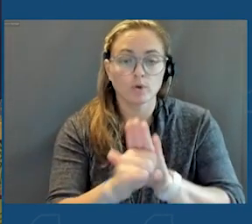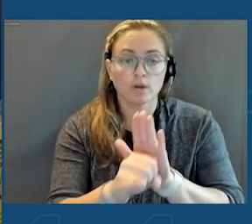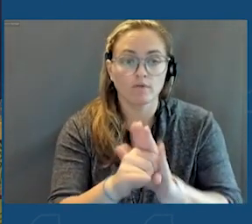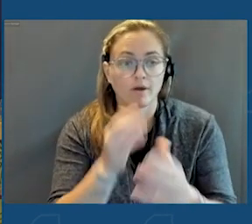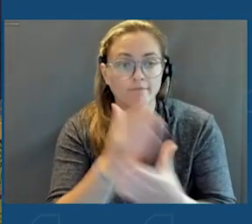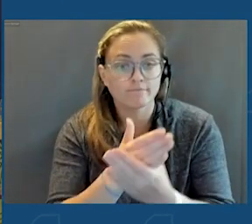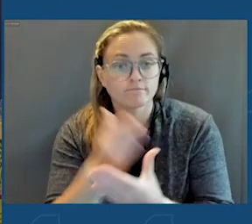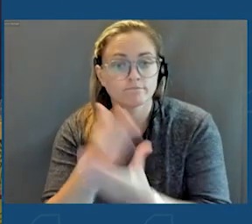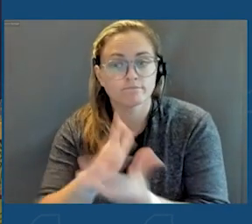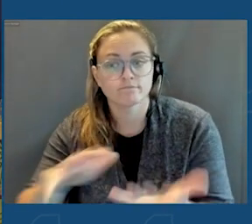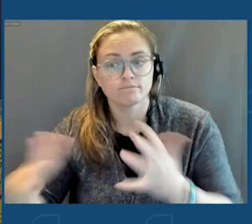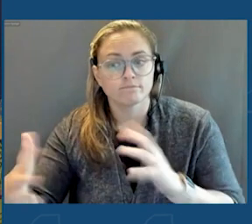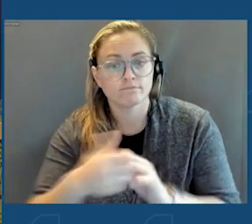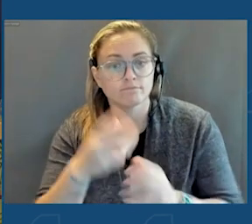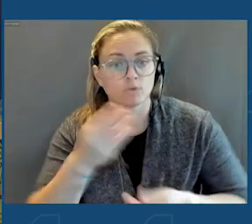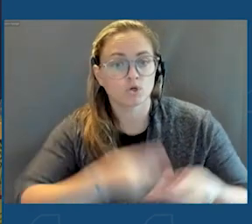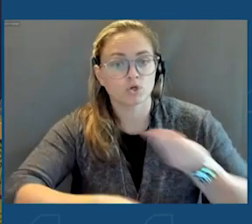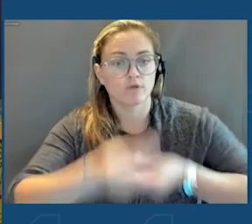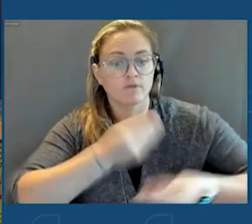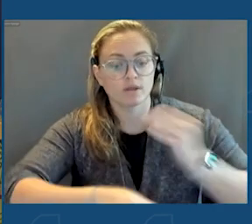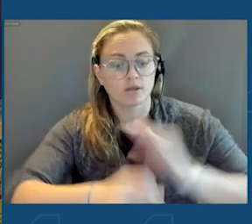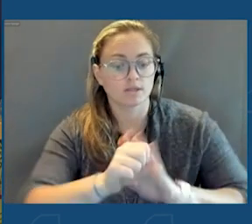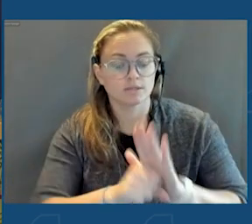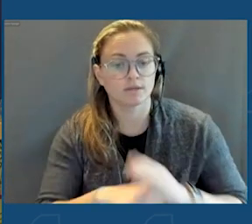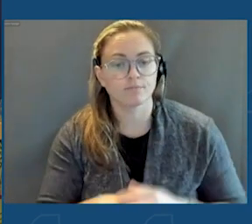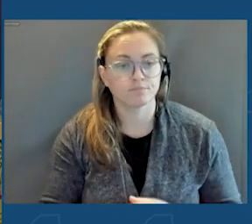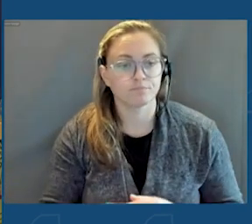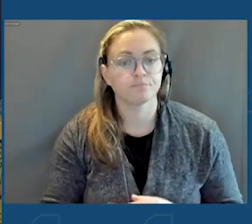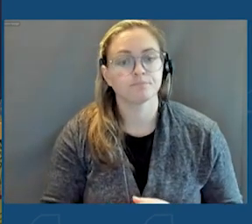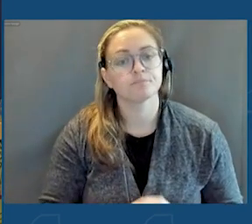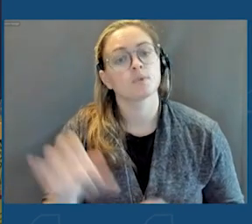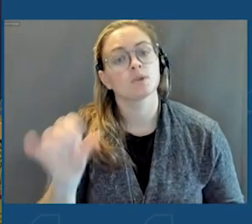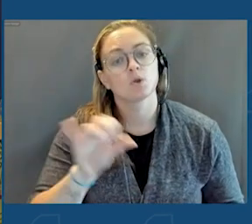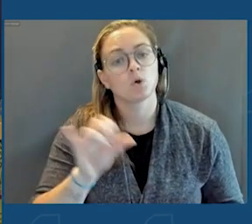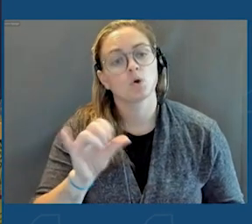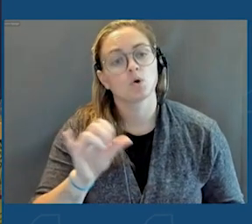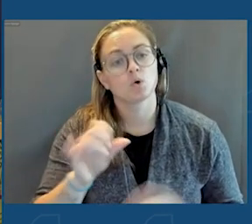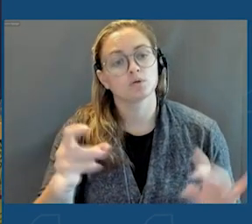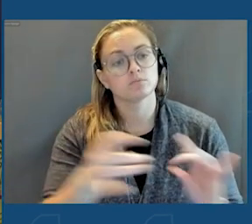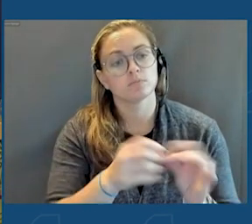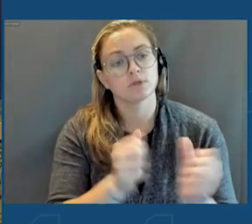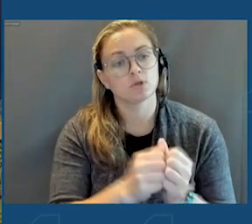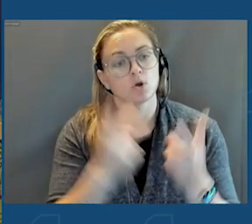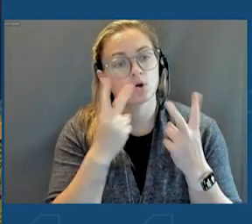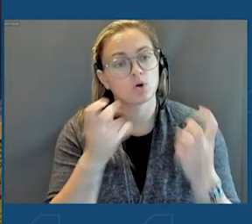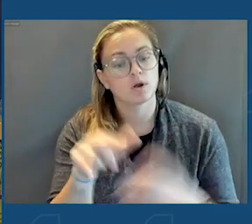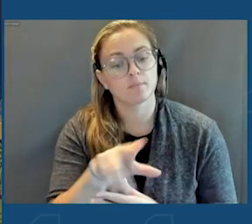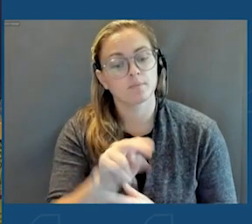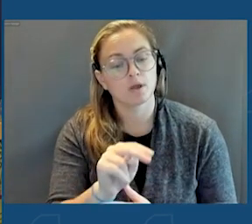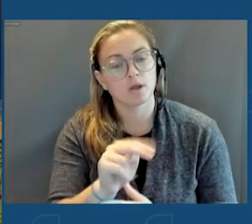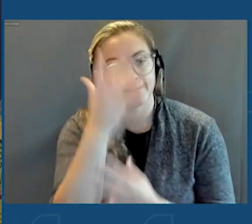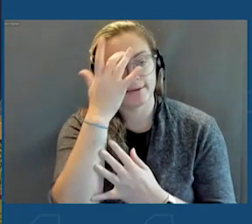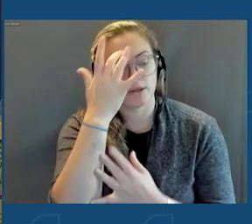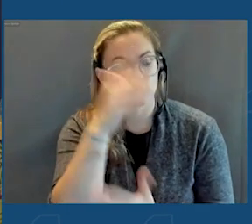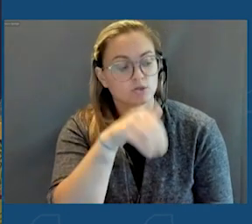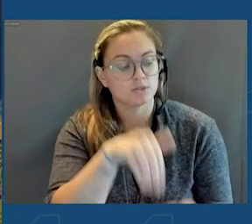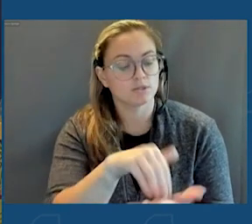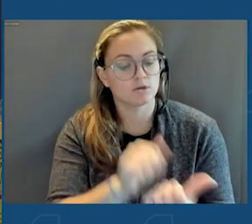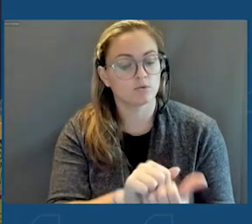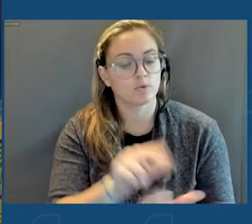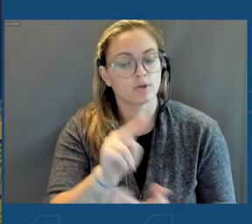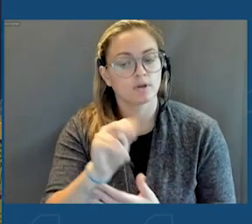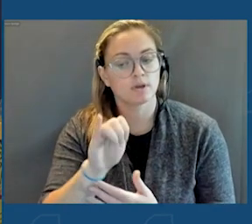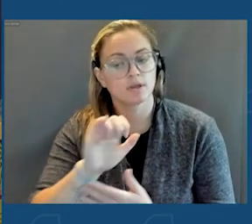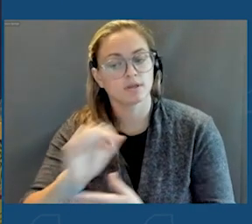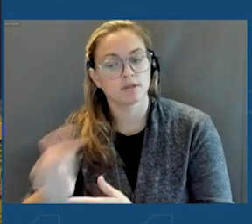disrupt firearms trafficking into the state. We've also linked our Crime Gun Intelligence Center with the NYSIG, with